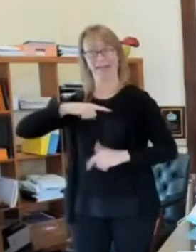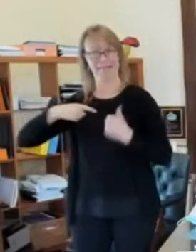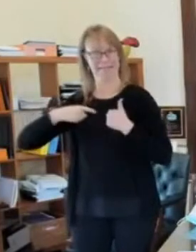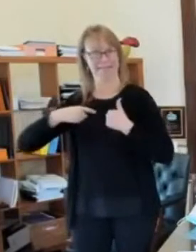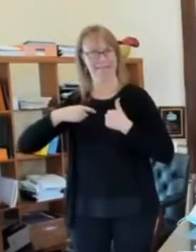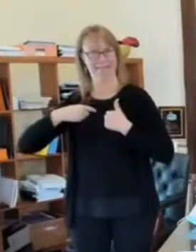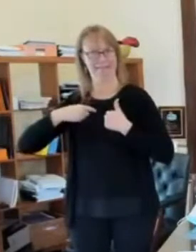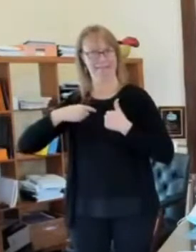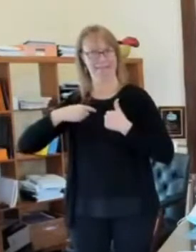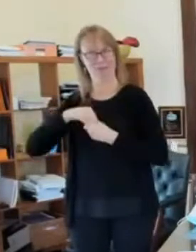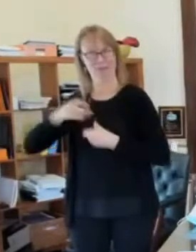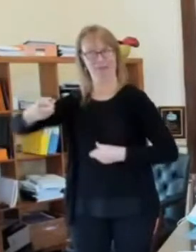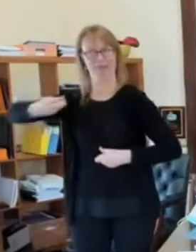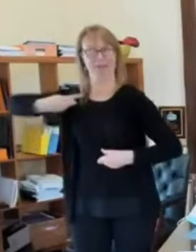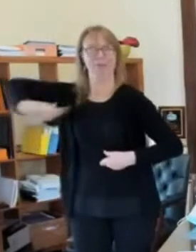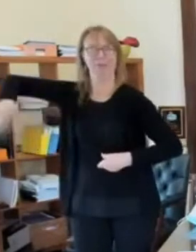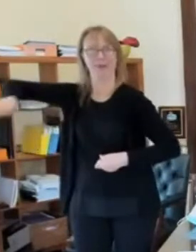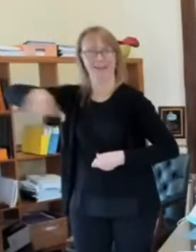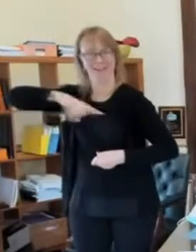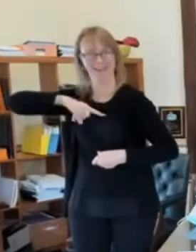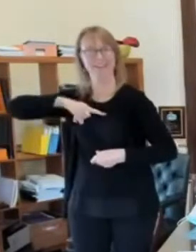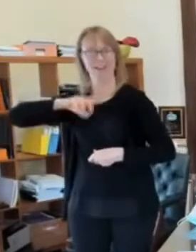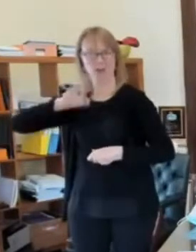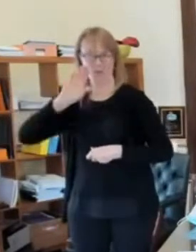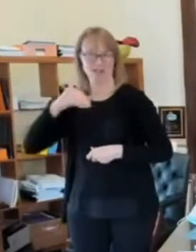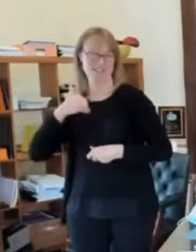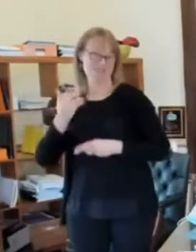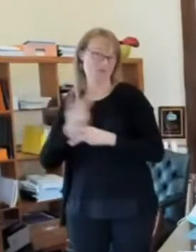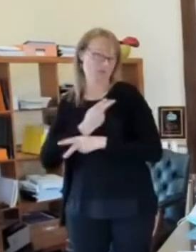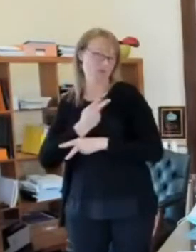rate, that's the vaccine. You heard